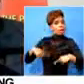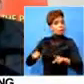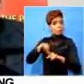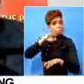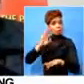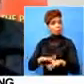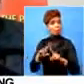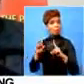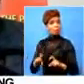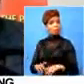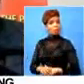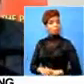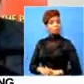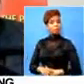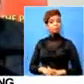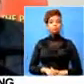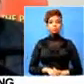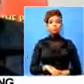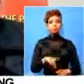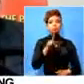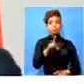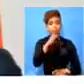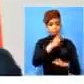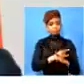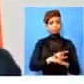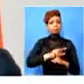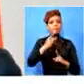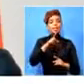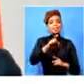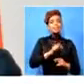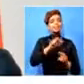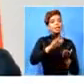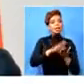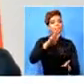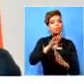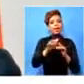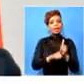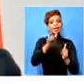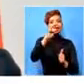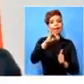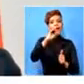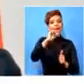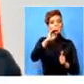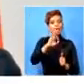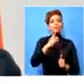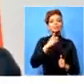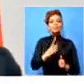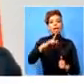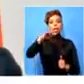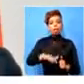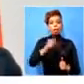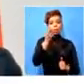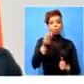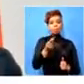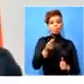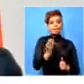The loan was approved under the IMF Rapid Finance Facility, which is referred to as the low-cost finance facility.